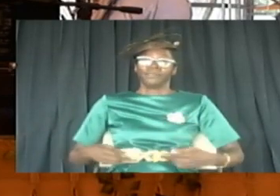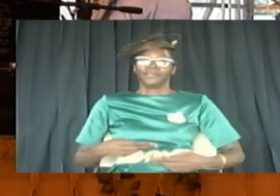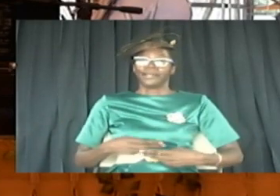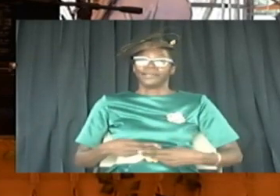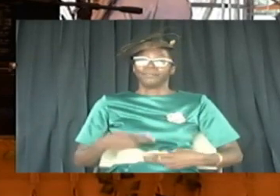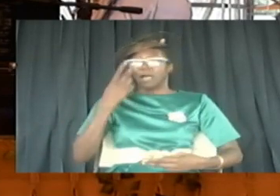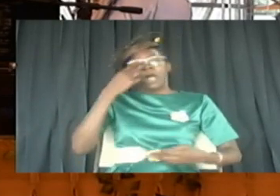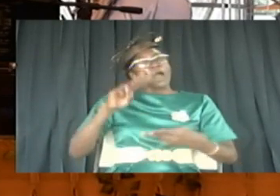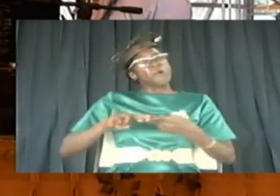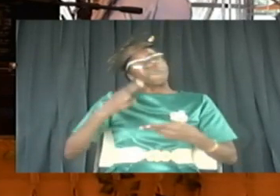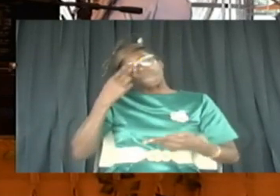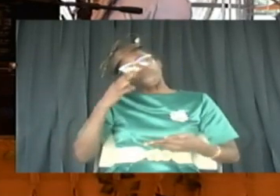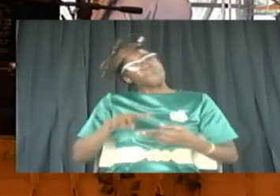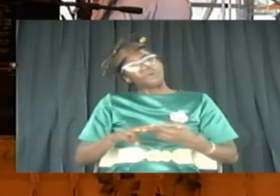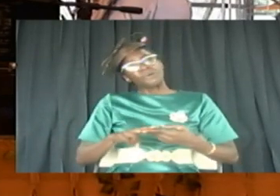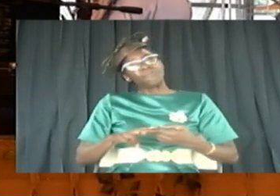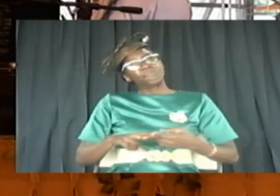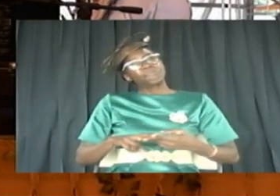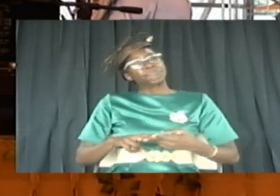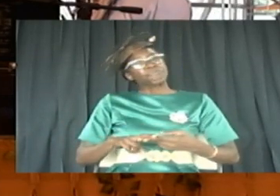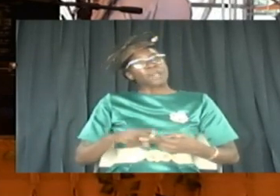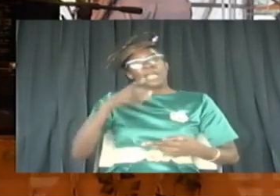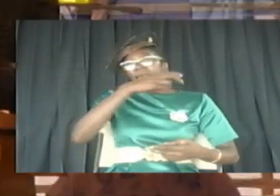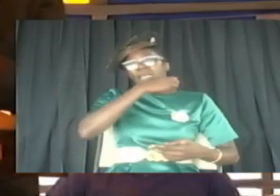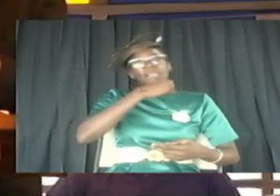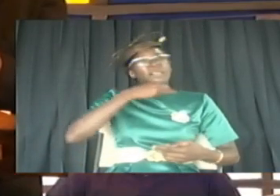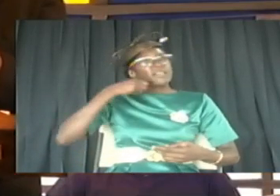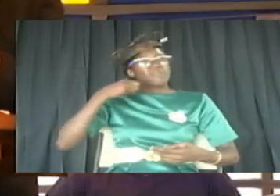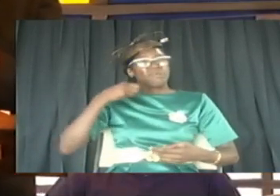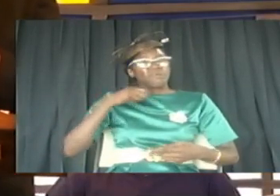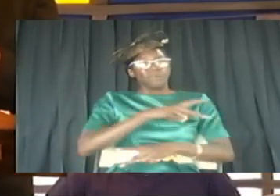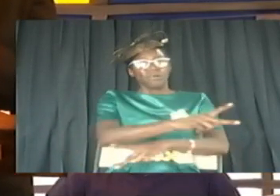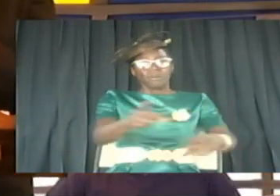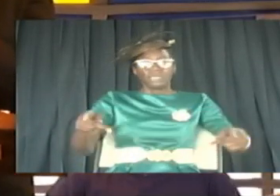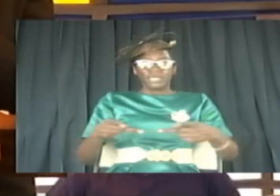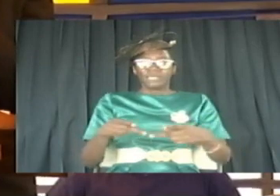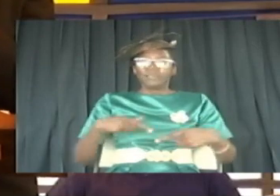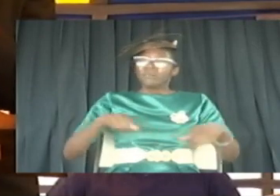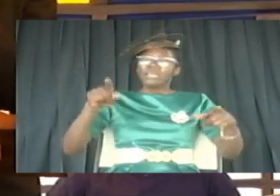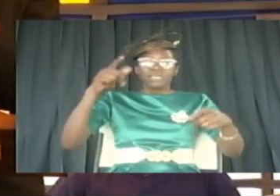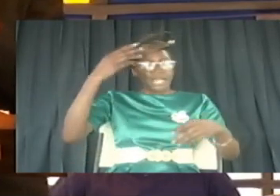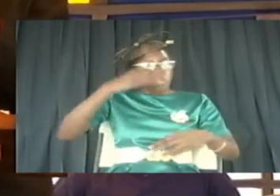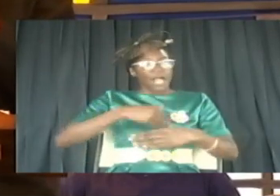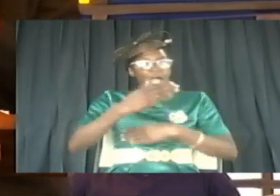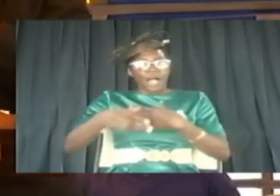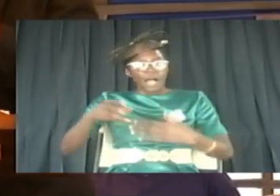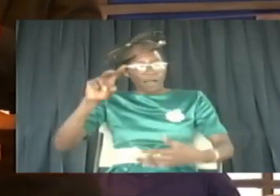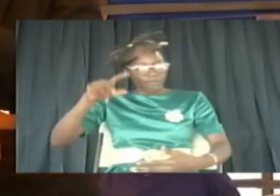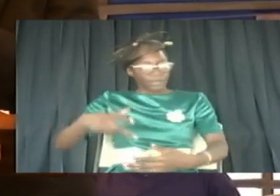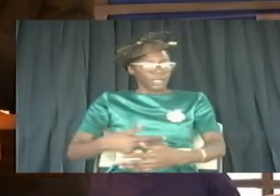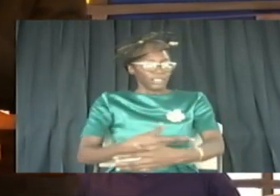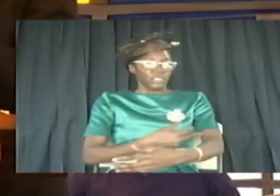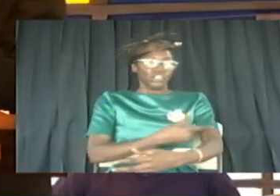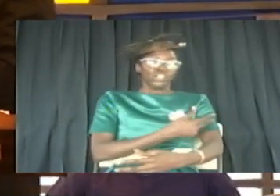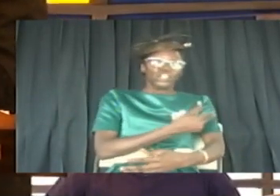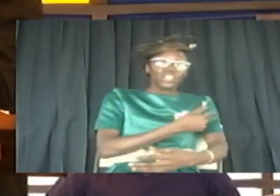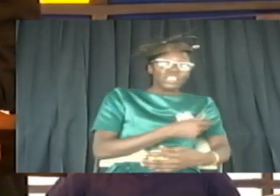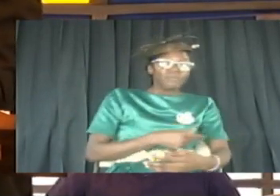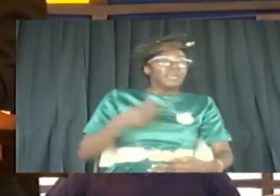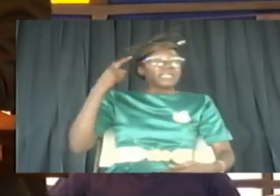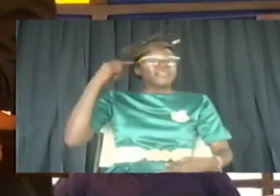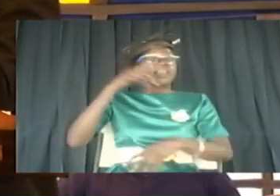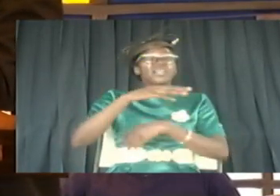in the wilderness looking after sheep, and they thought that it was all that he was doing, but he made himself